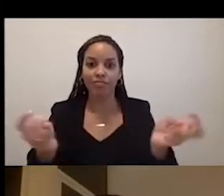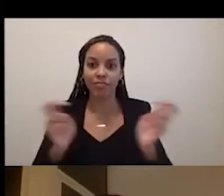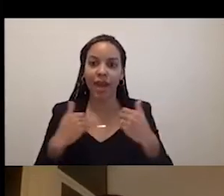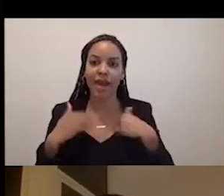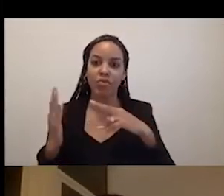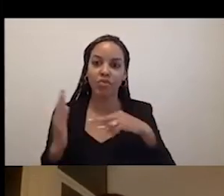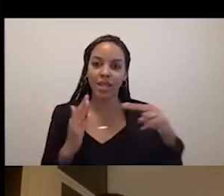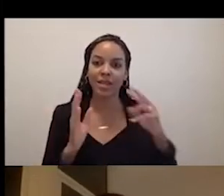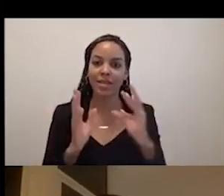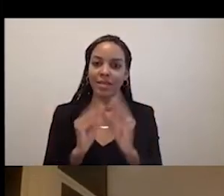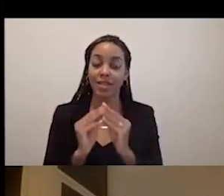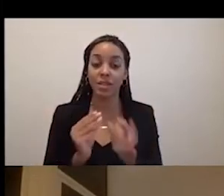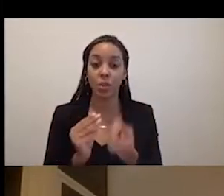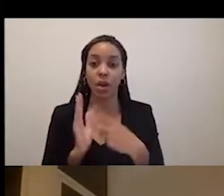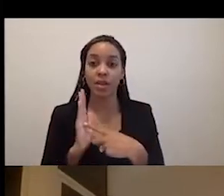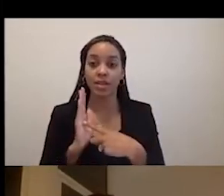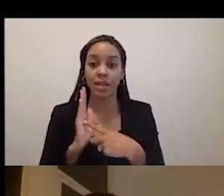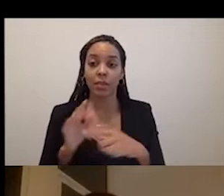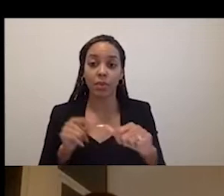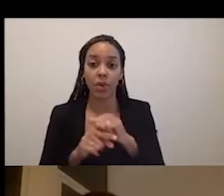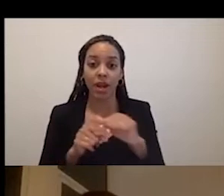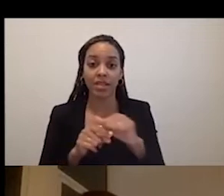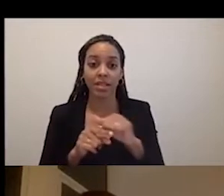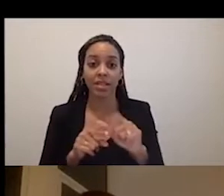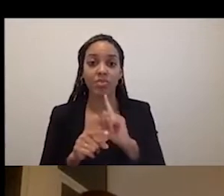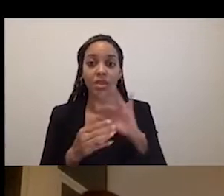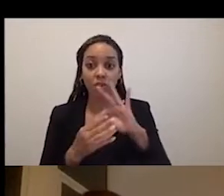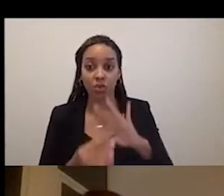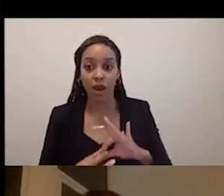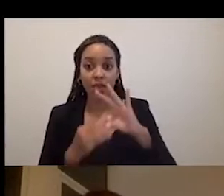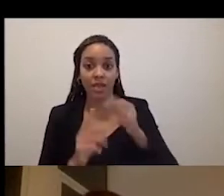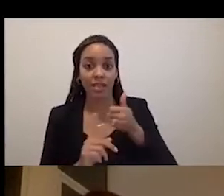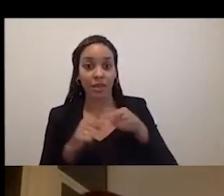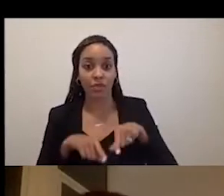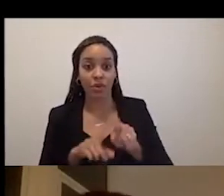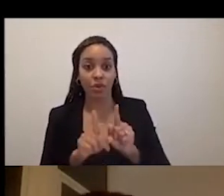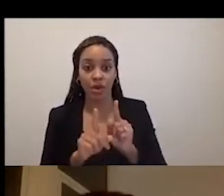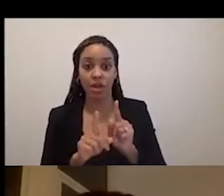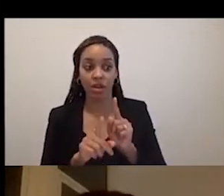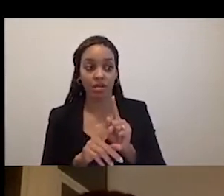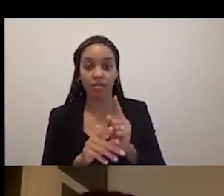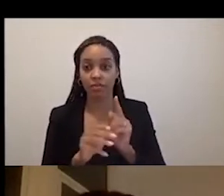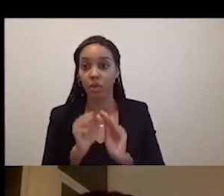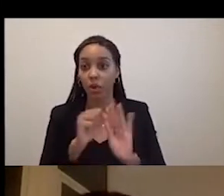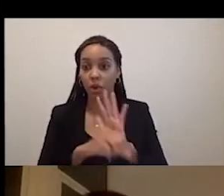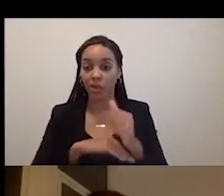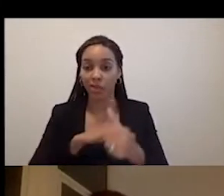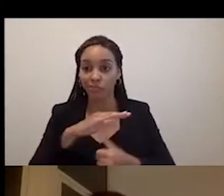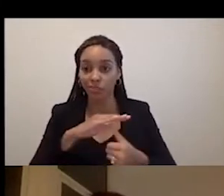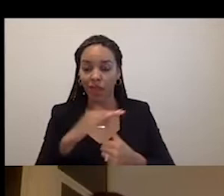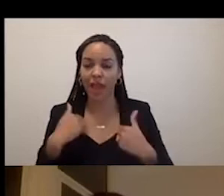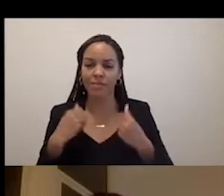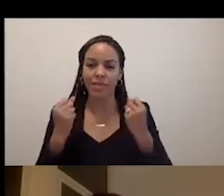one example of a practice that was, grounding itself during the lockdown. And there were many other examples of this, and also of